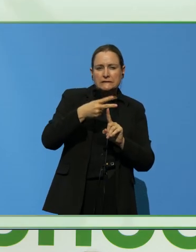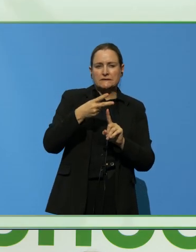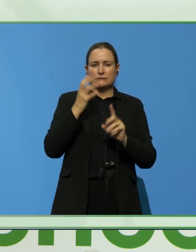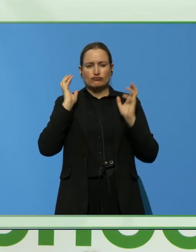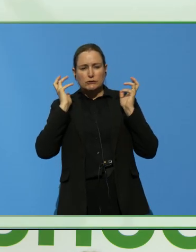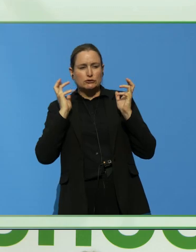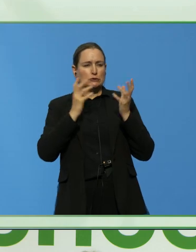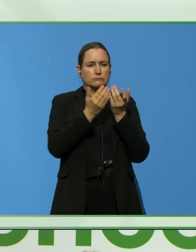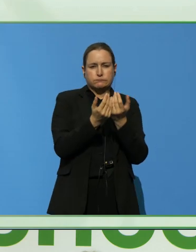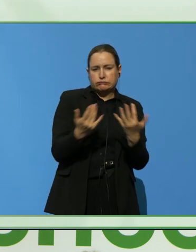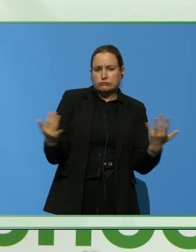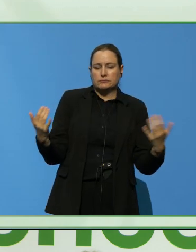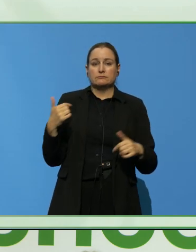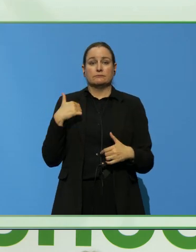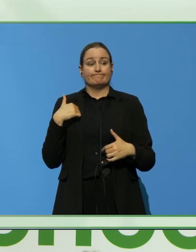And